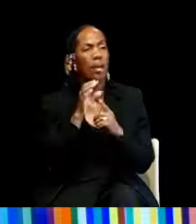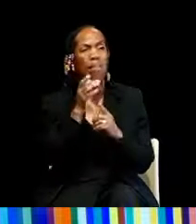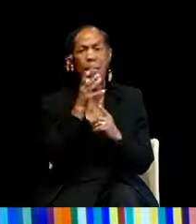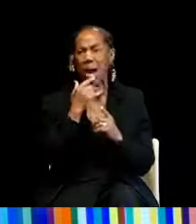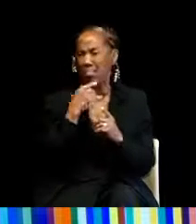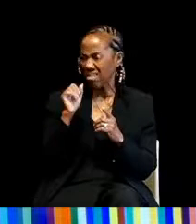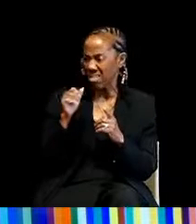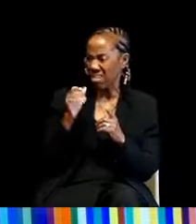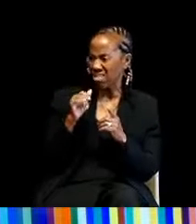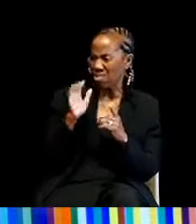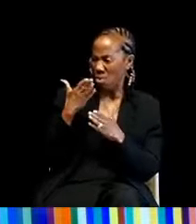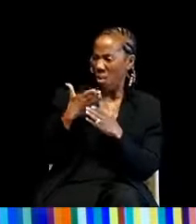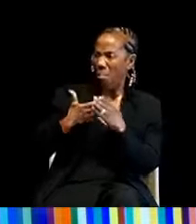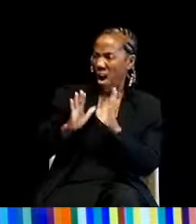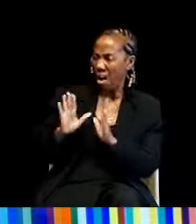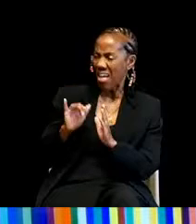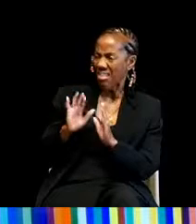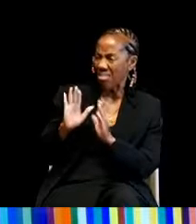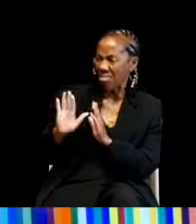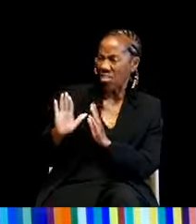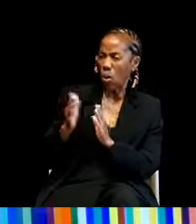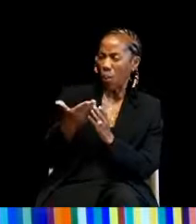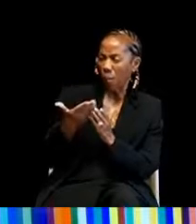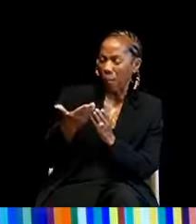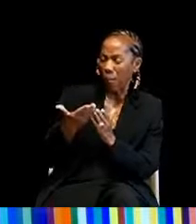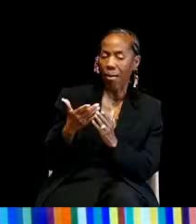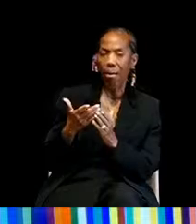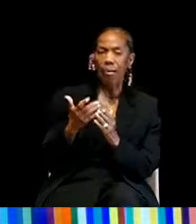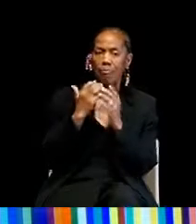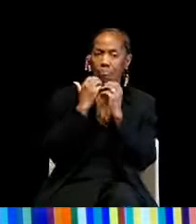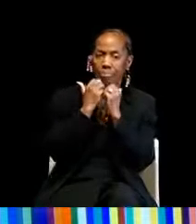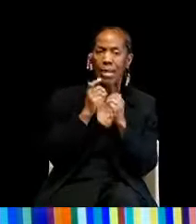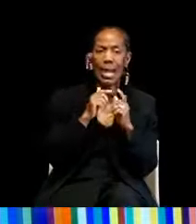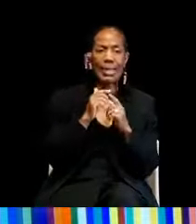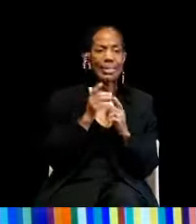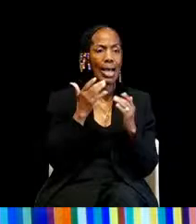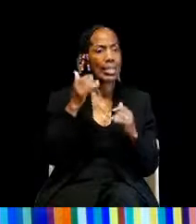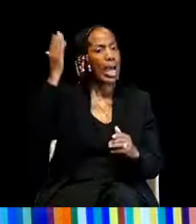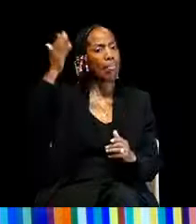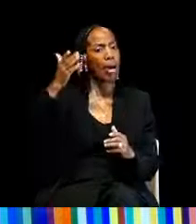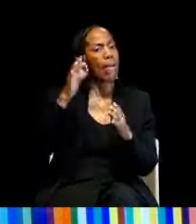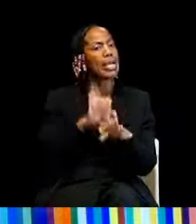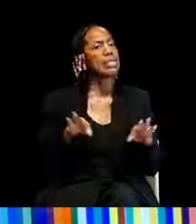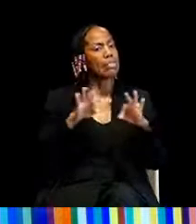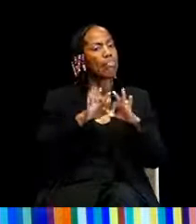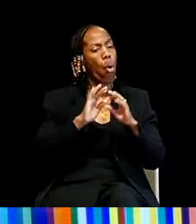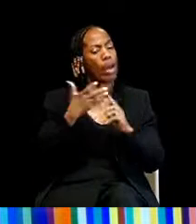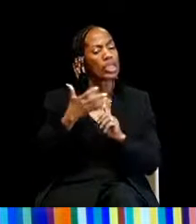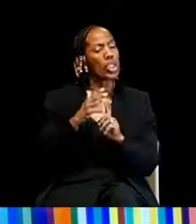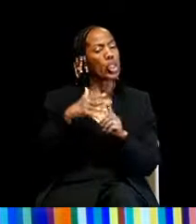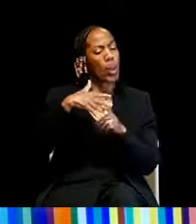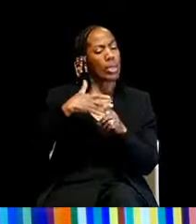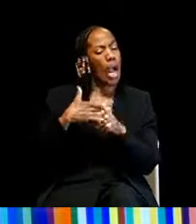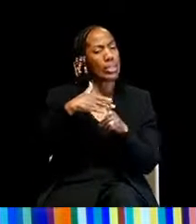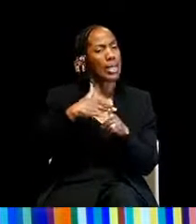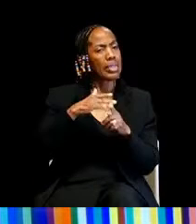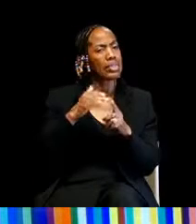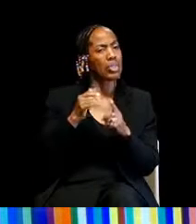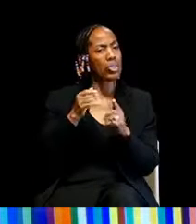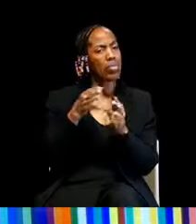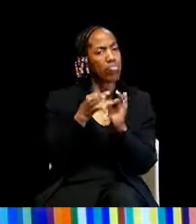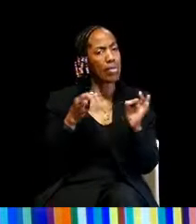was like, yeah, your portion. And so as I give this talk, it's important that there's context to the language I'll be